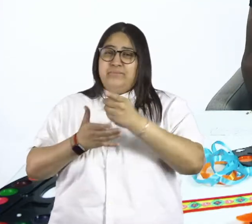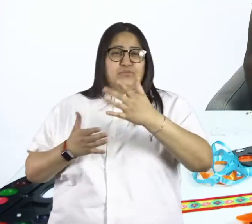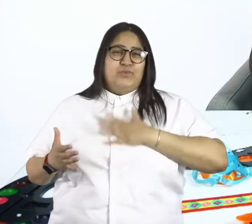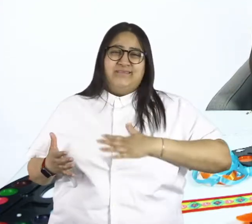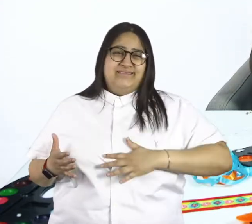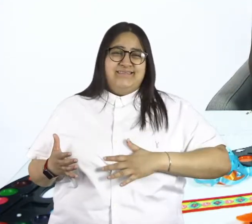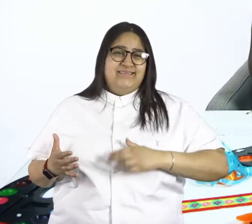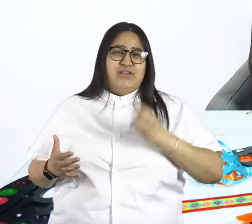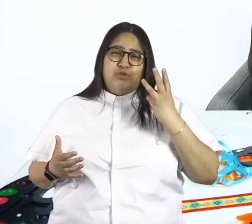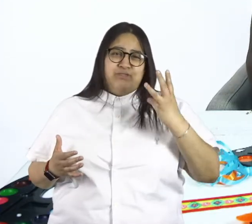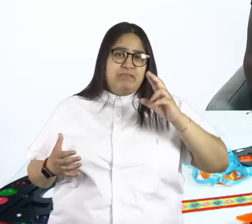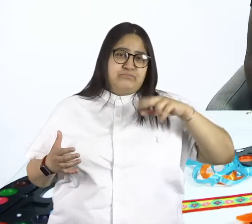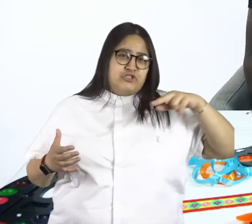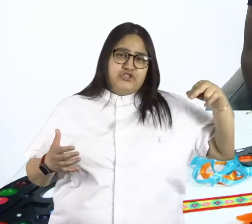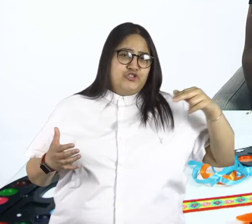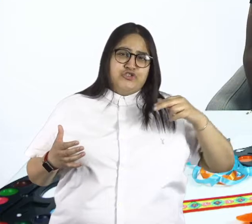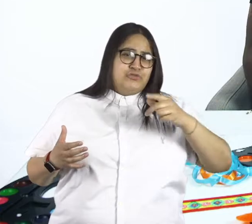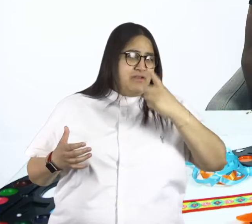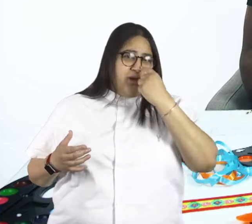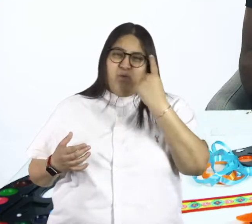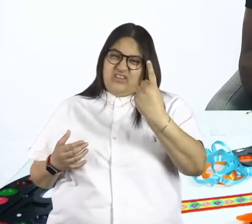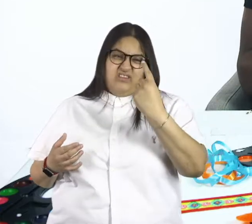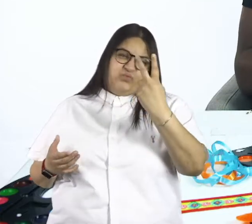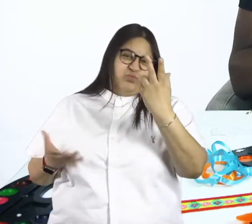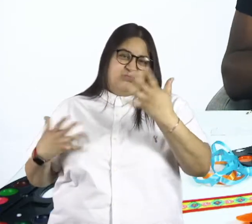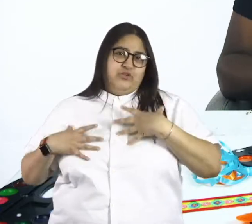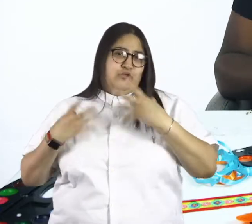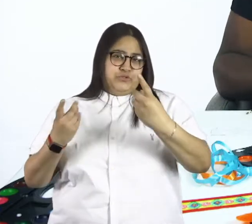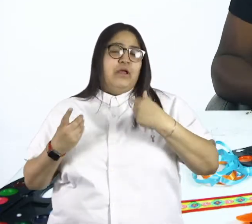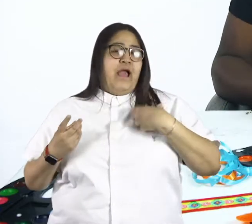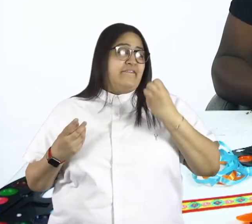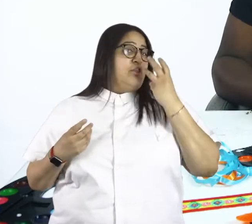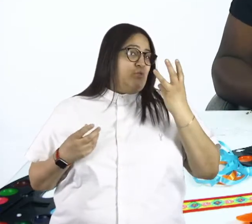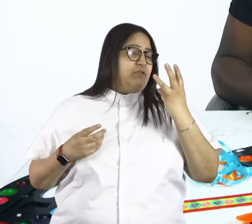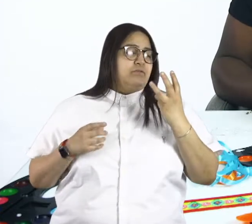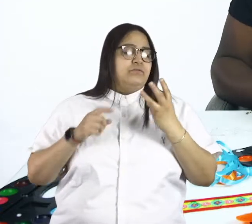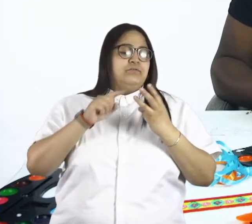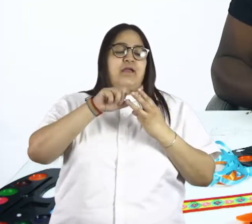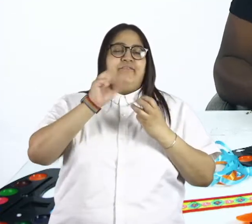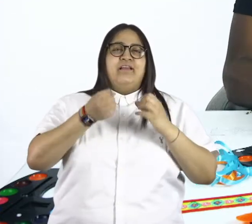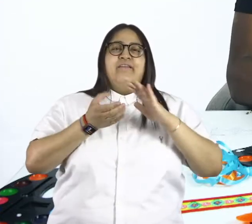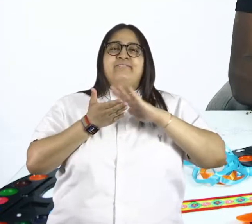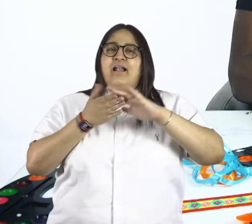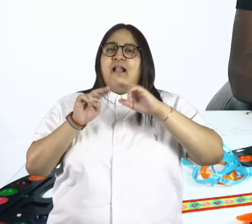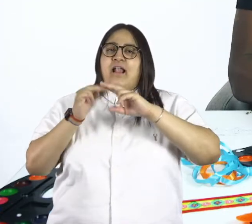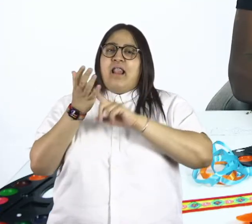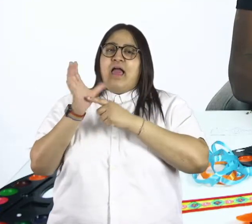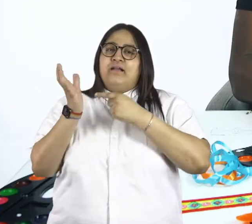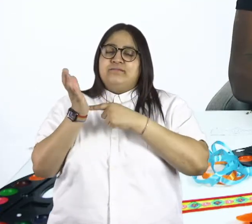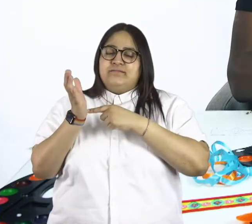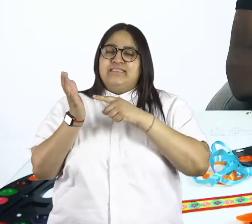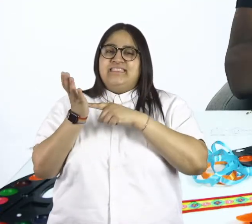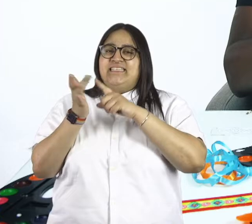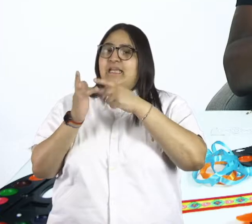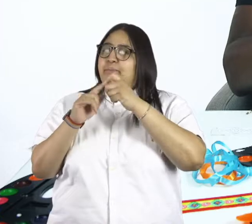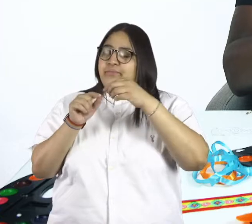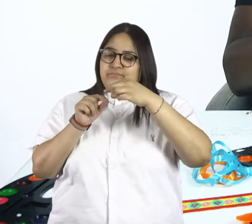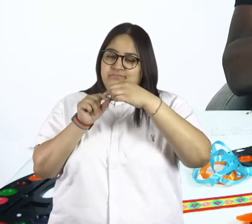paintbrushes, but I've got three different paintbrushes and I use them for different reasons. This one has a flat tip. I don't know if you guys can see